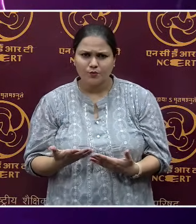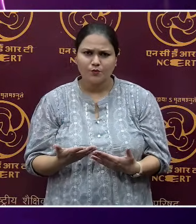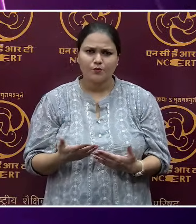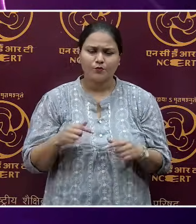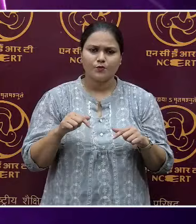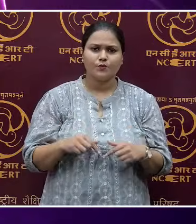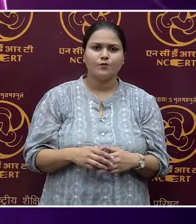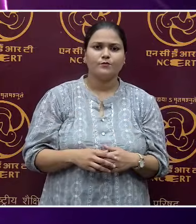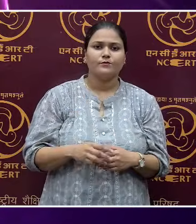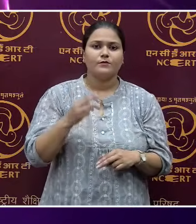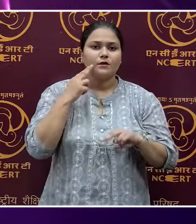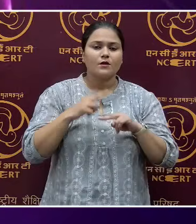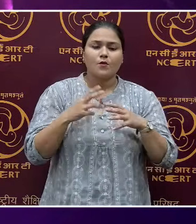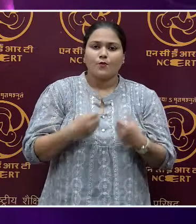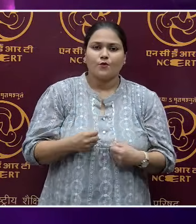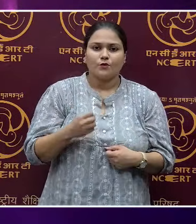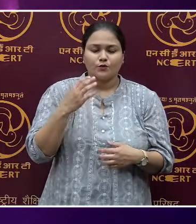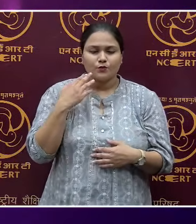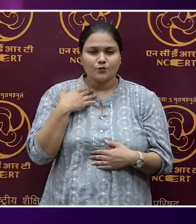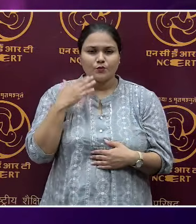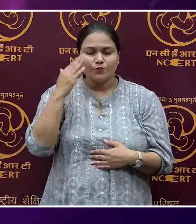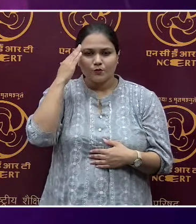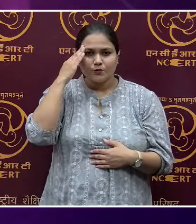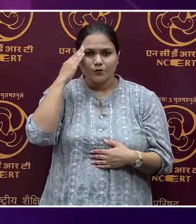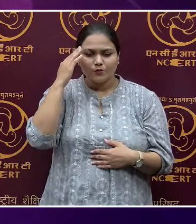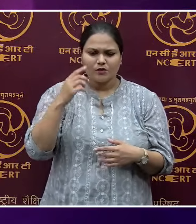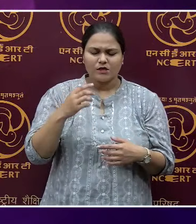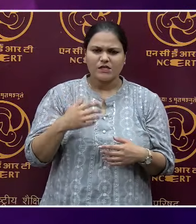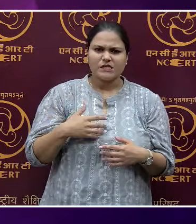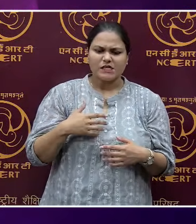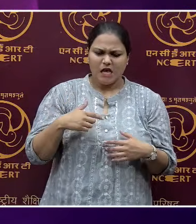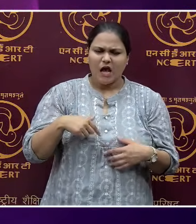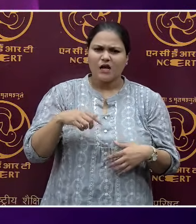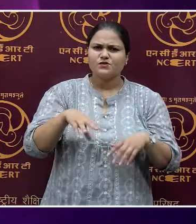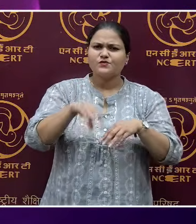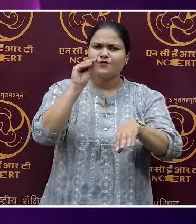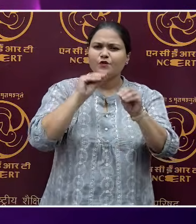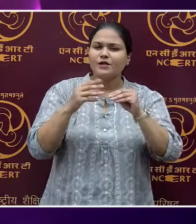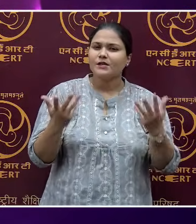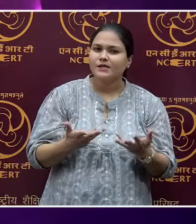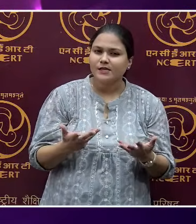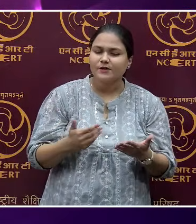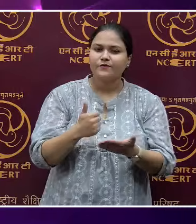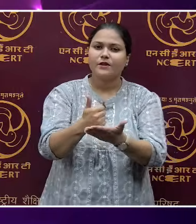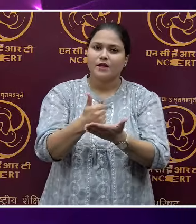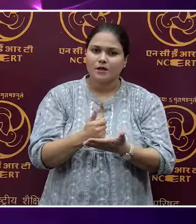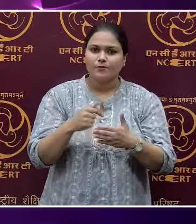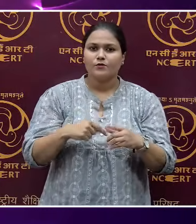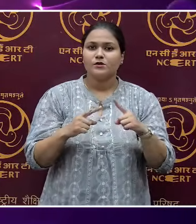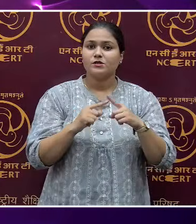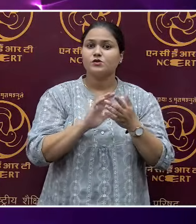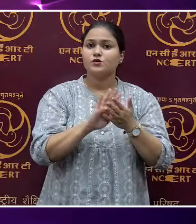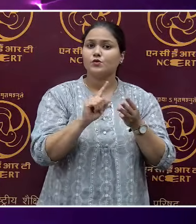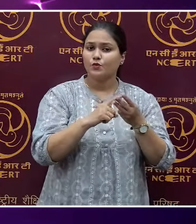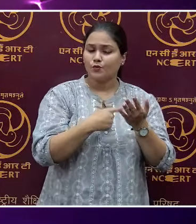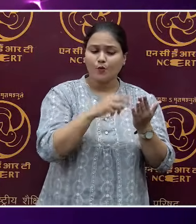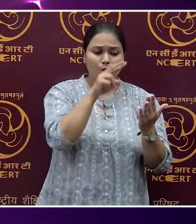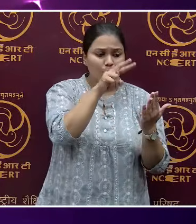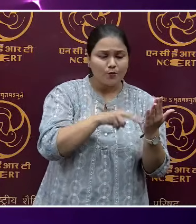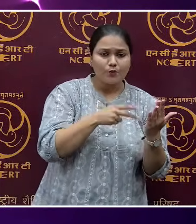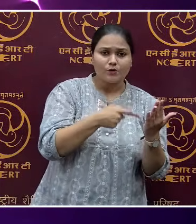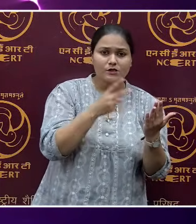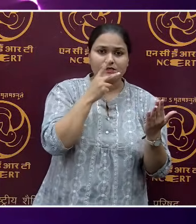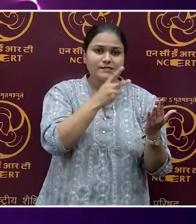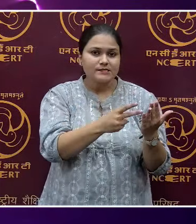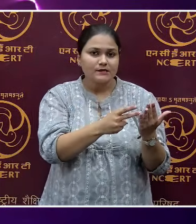here, if you want to know like what he or she is learning today, so by the help of this theory, he can easily get, like you can see